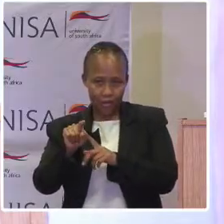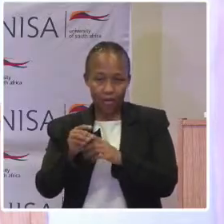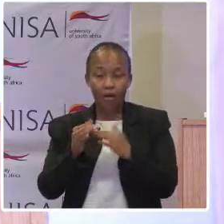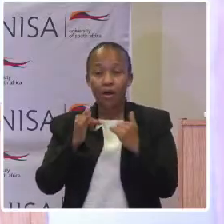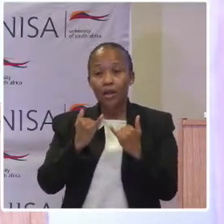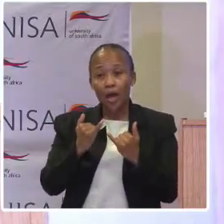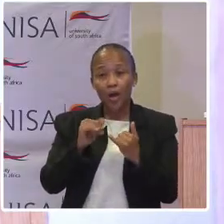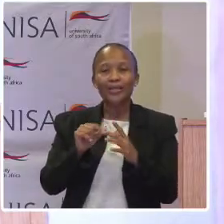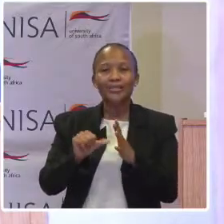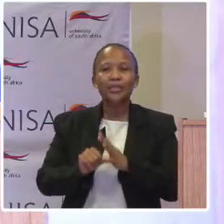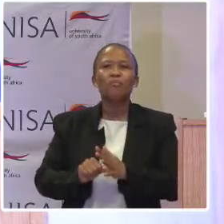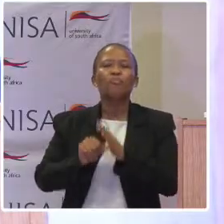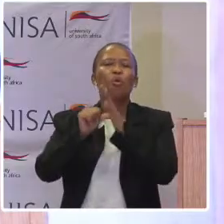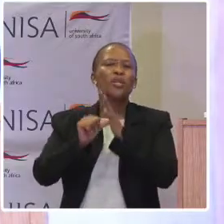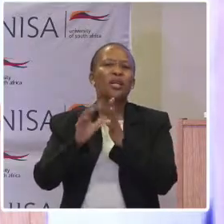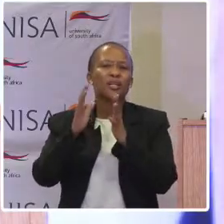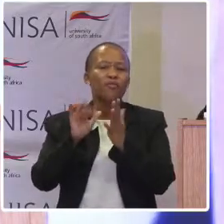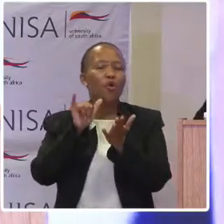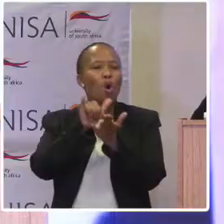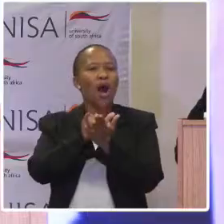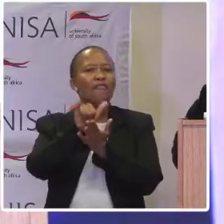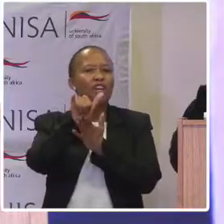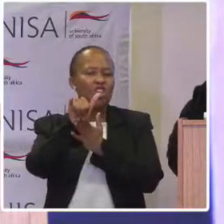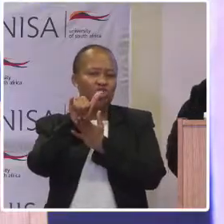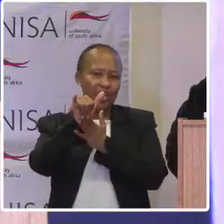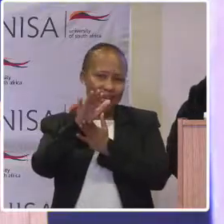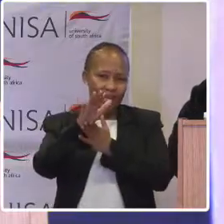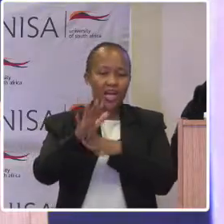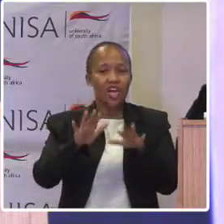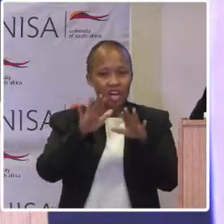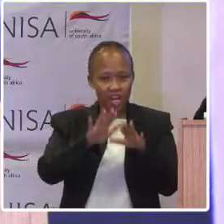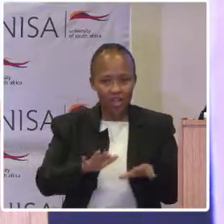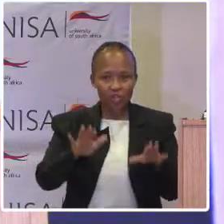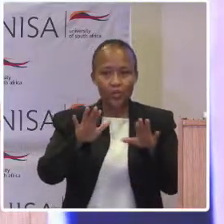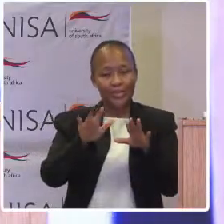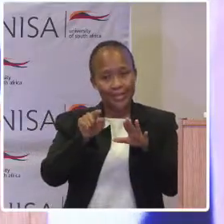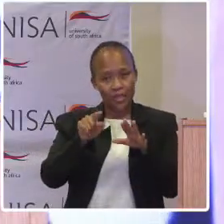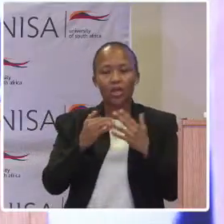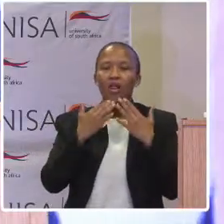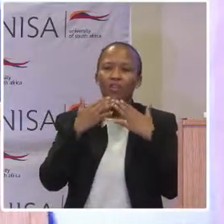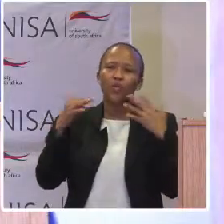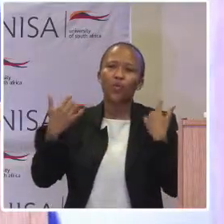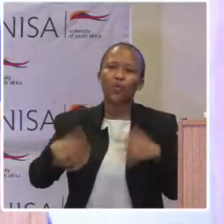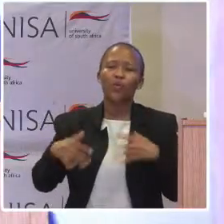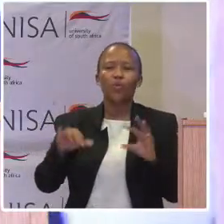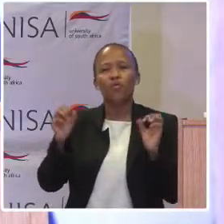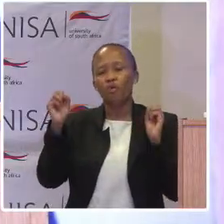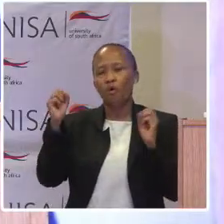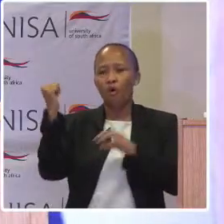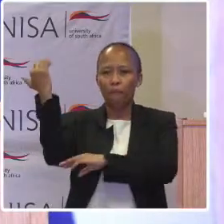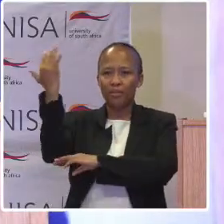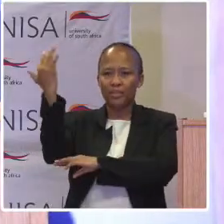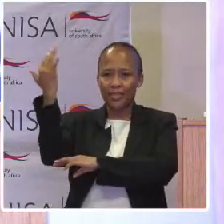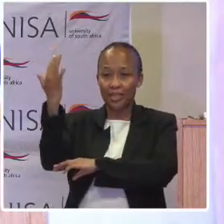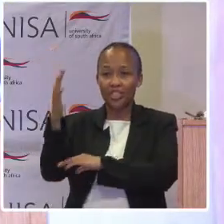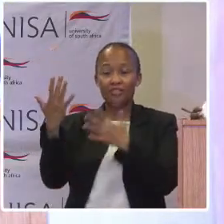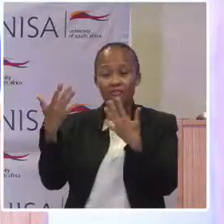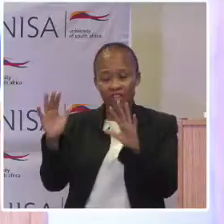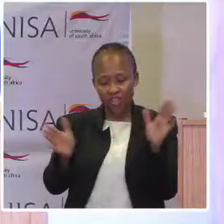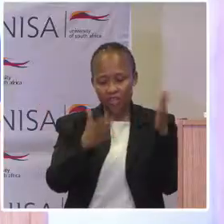to aviation industry. Thank you so much for this presentation. At this moment now, we move on to our